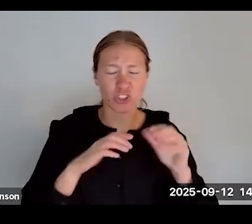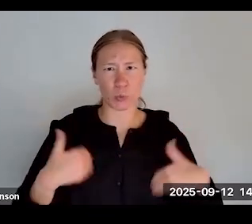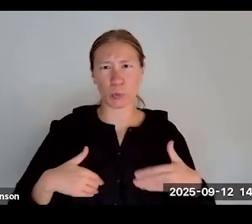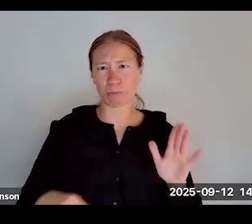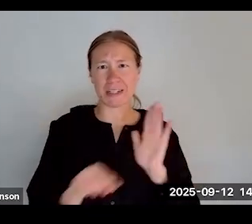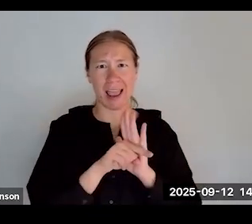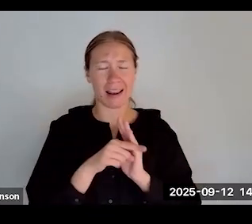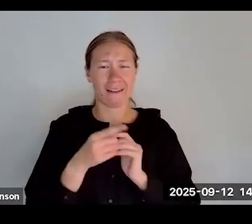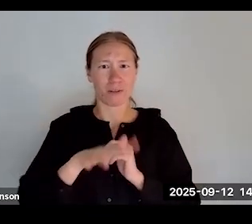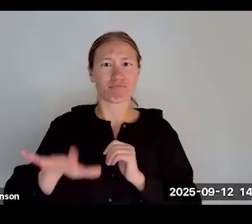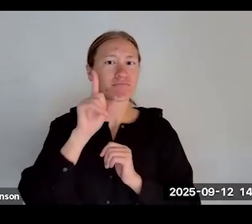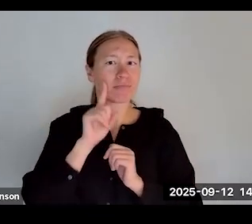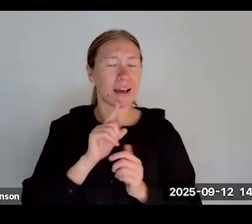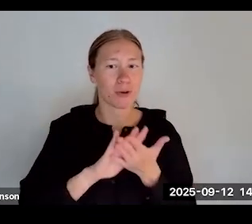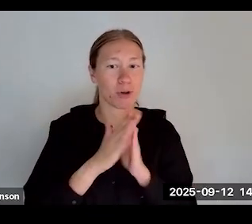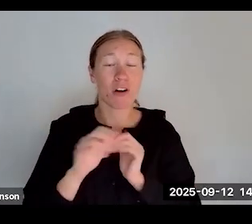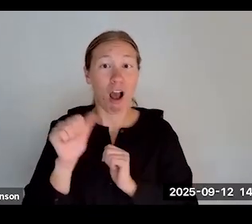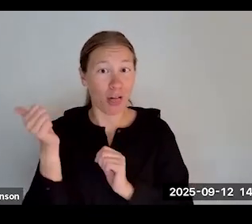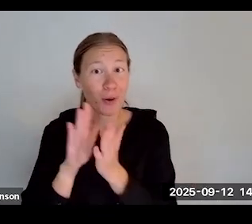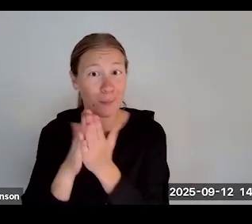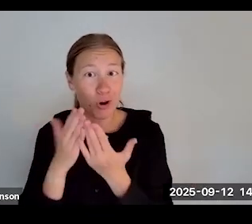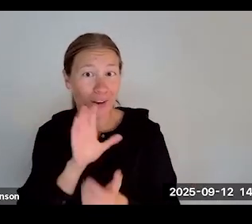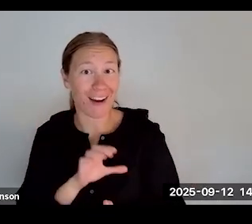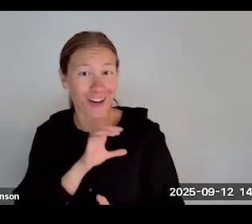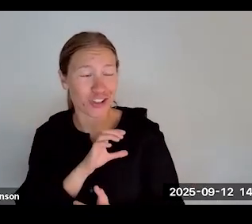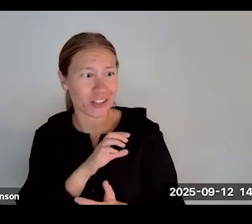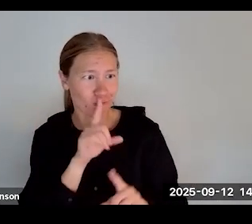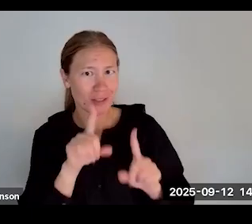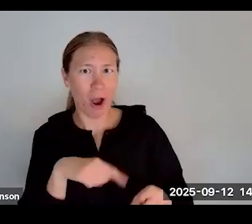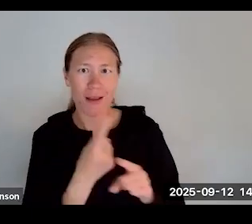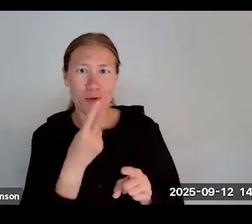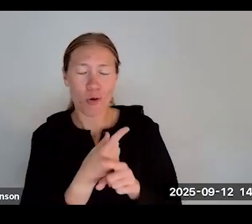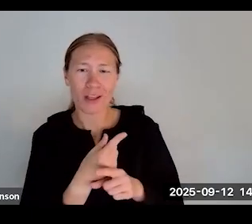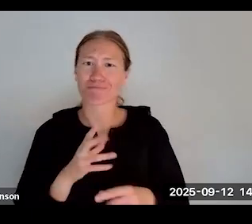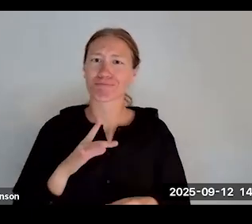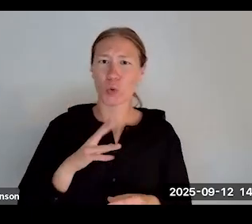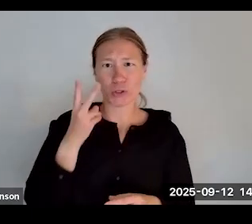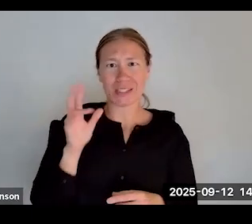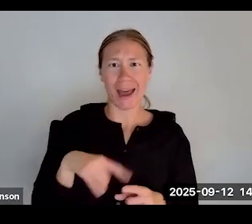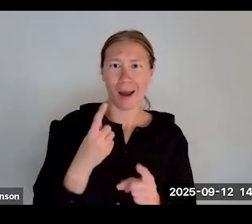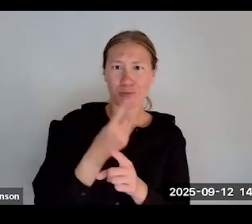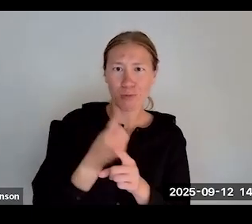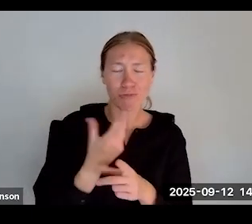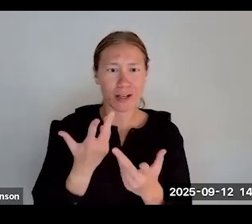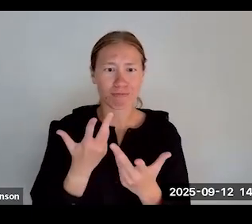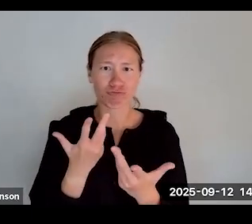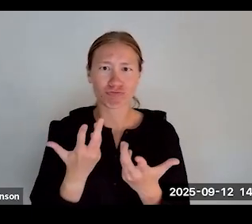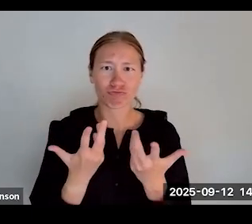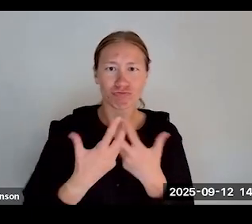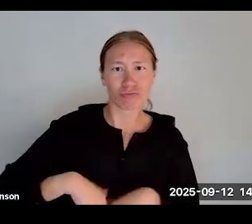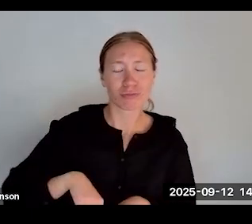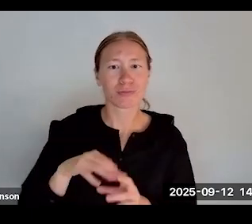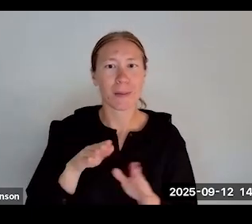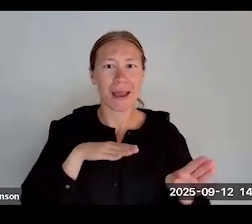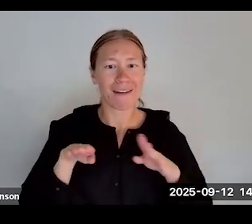responded appropriately. It was neat to see that awareness and little inclusion of deaf culture. The Witch Collector was published